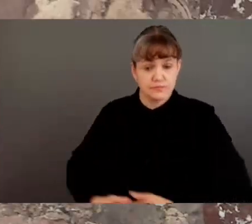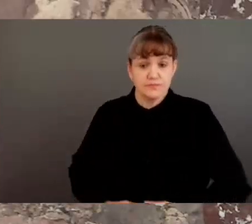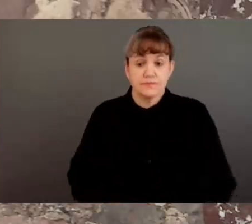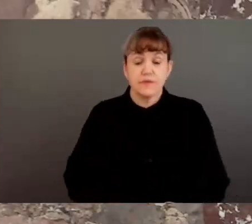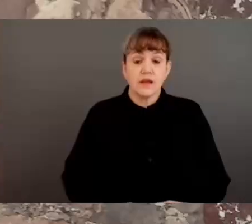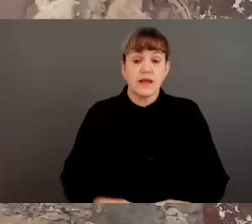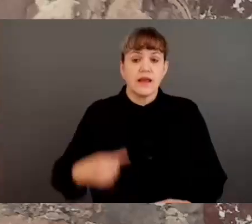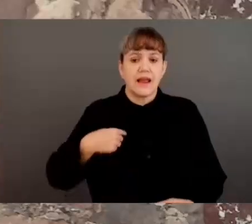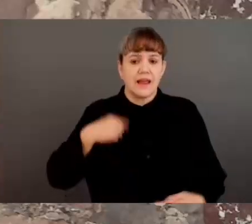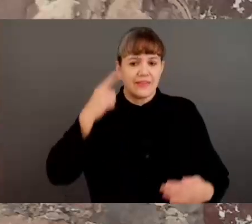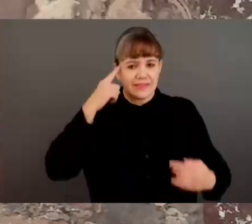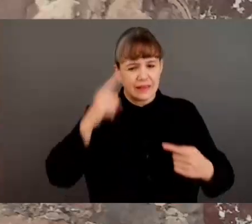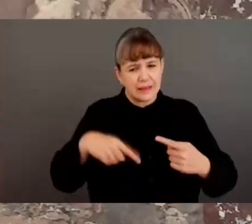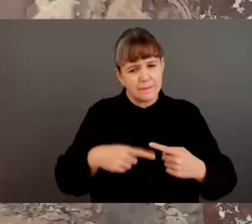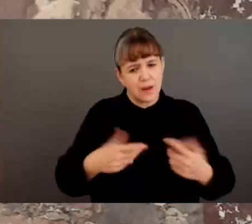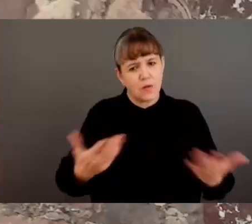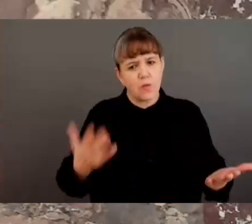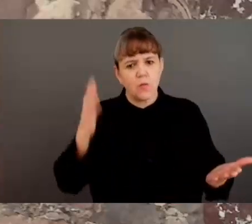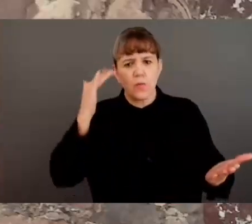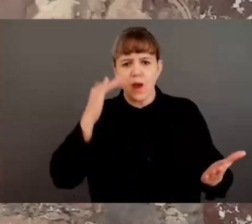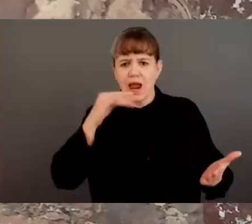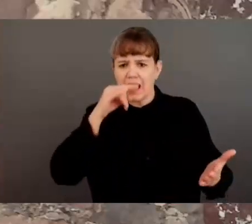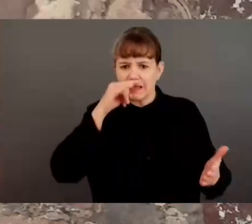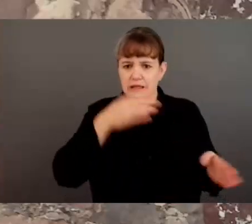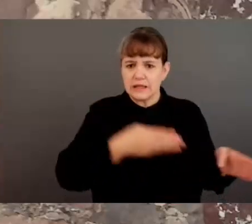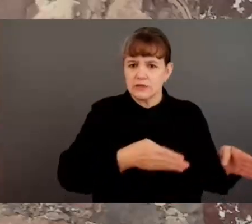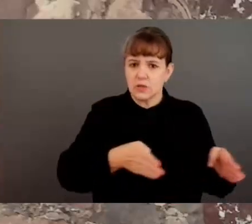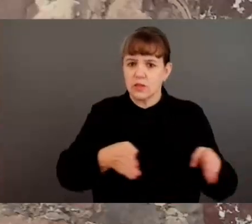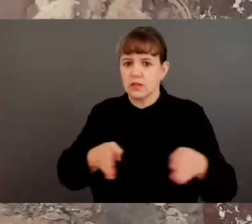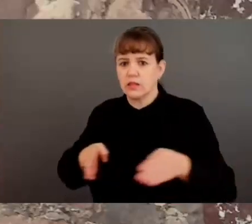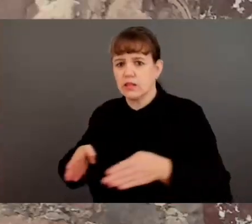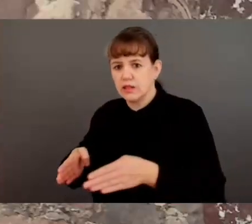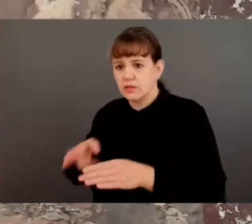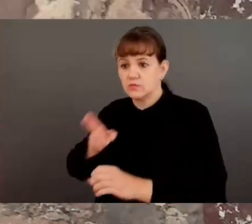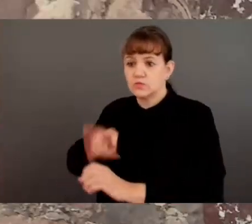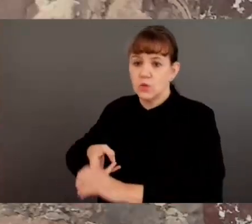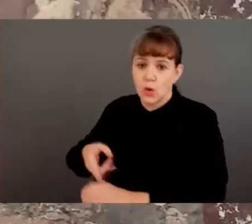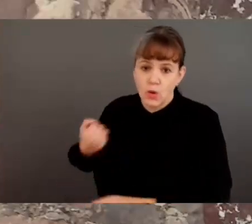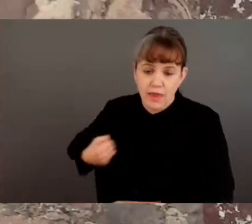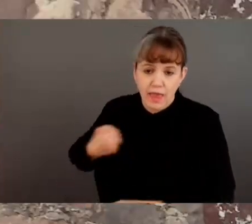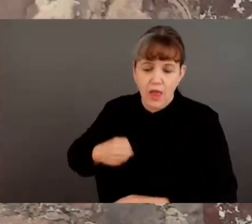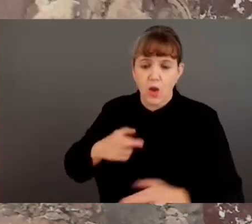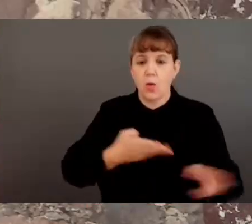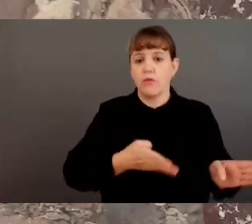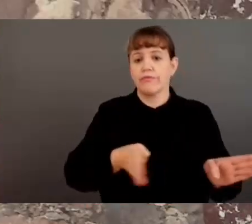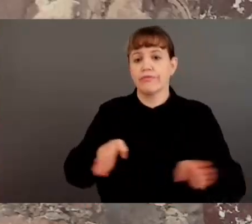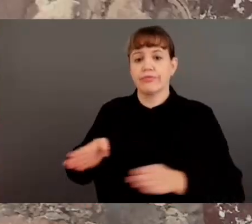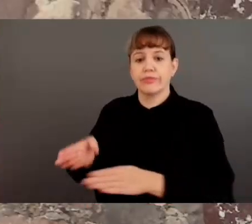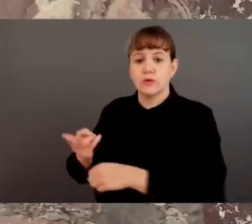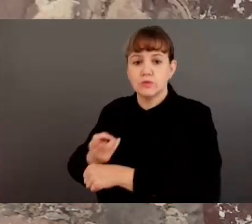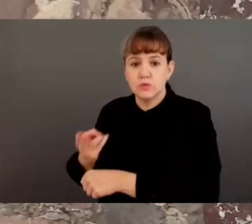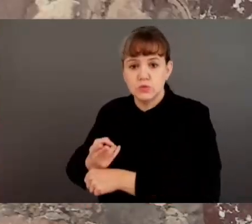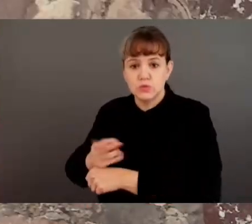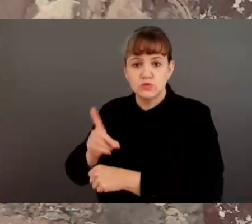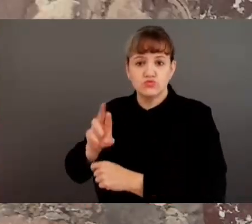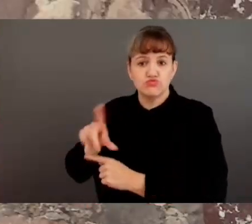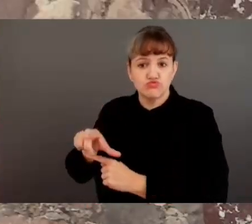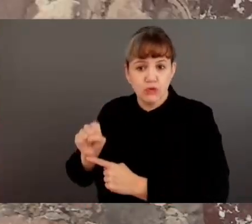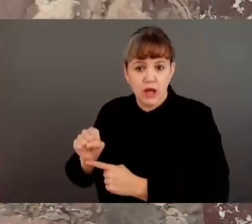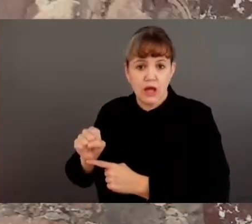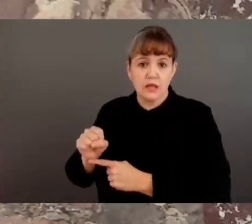to substance use or to self-harm, including suicide, it's being bullied, it's